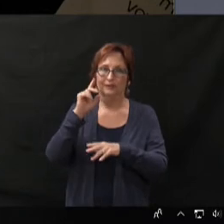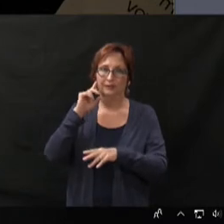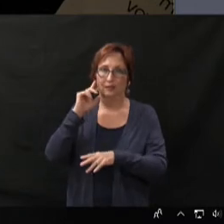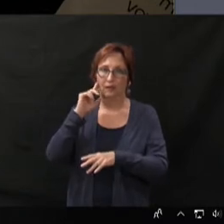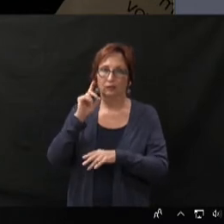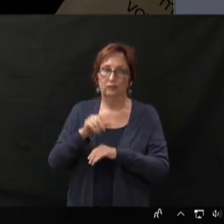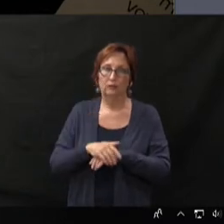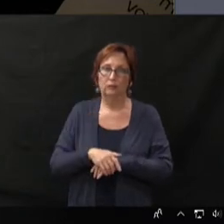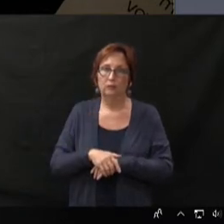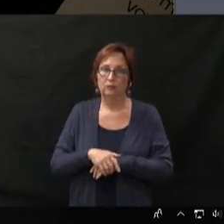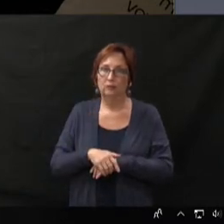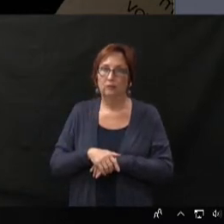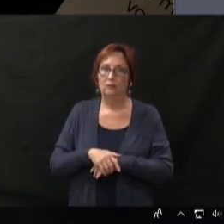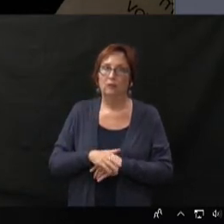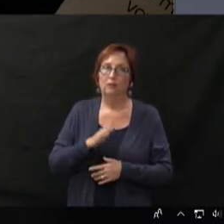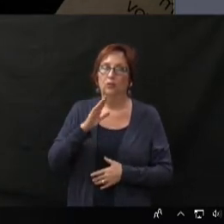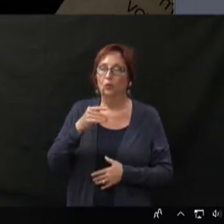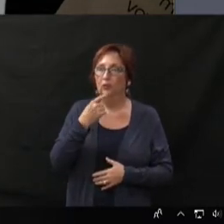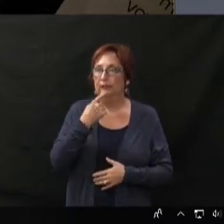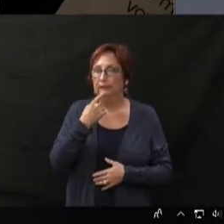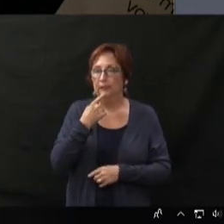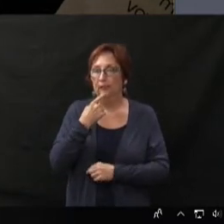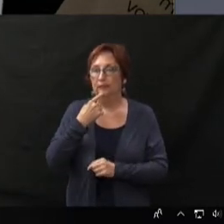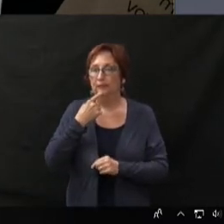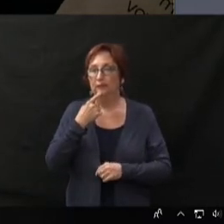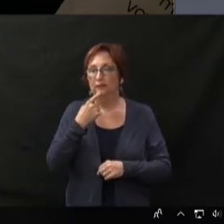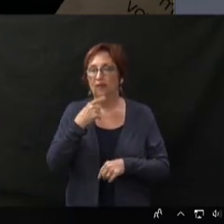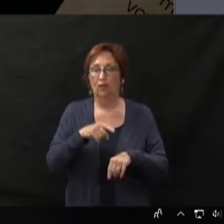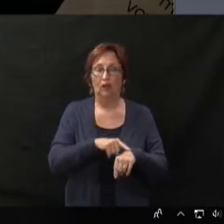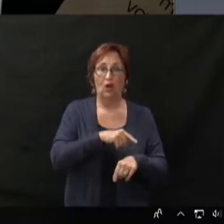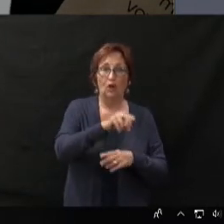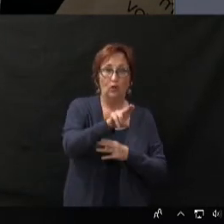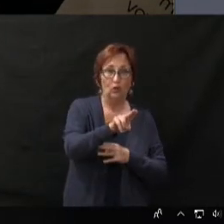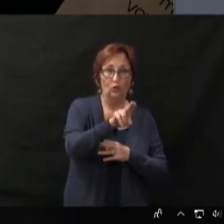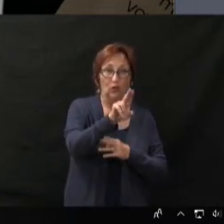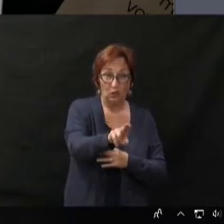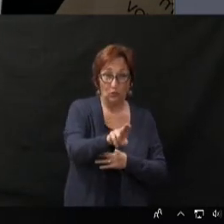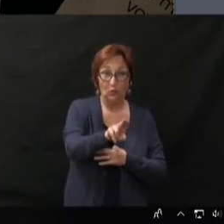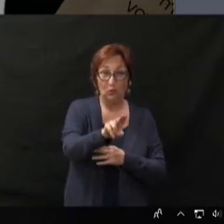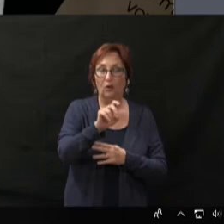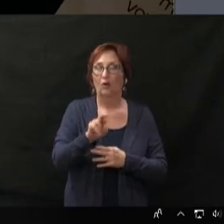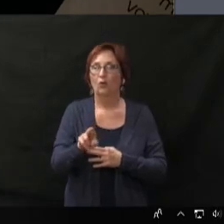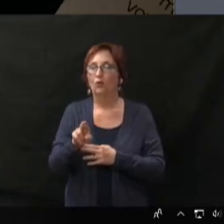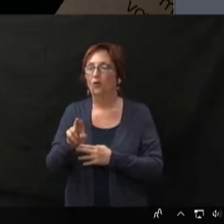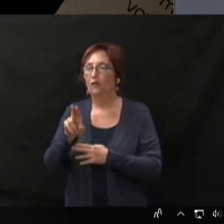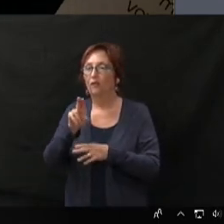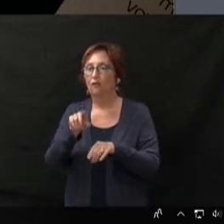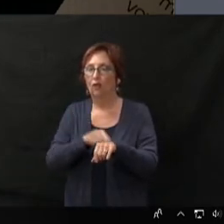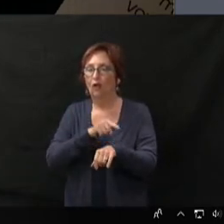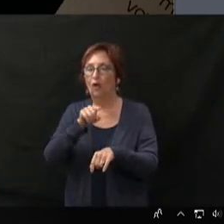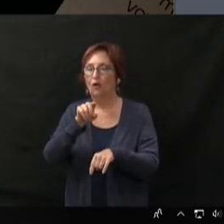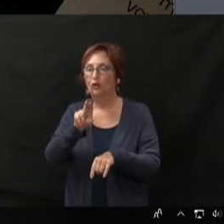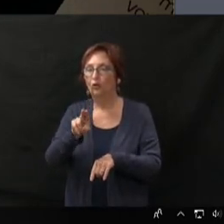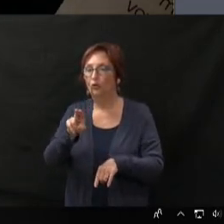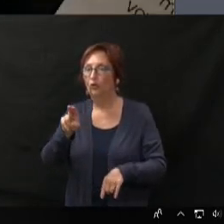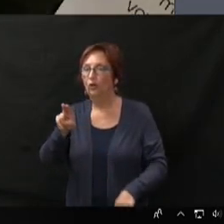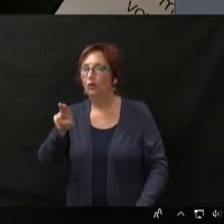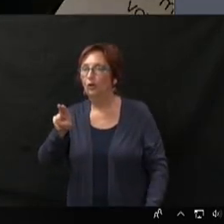so it's going to say either the long U, U, or the long U, U. It's hard to